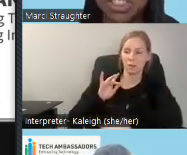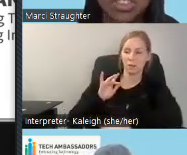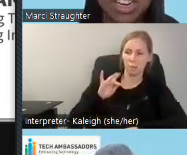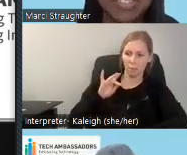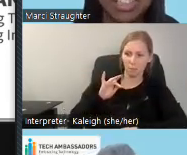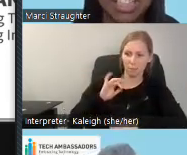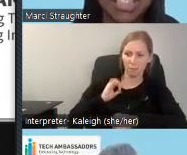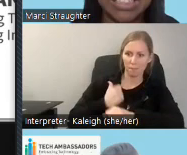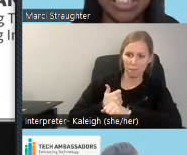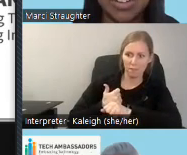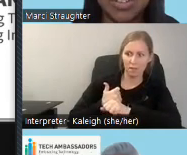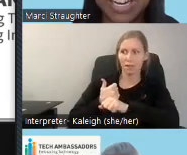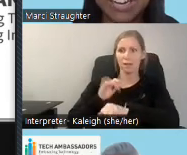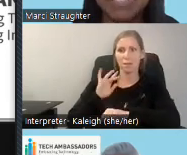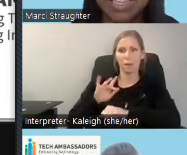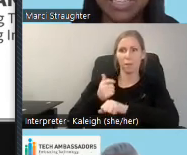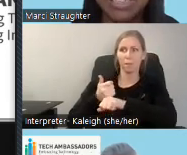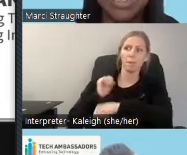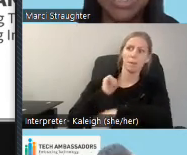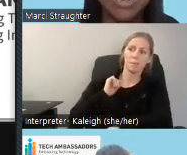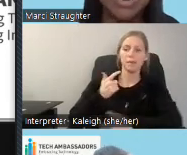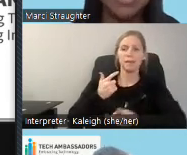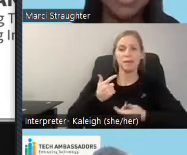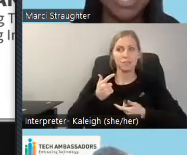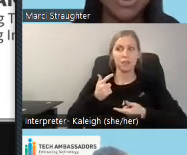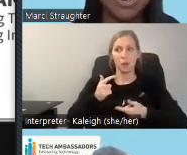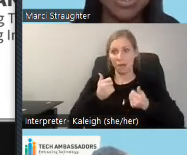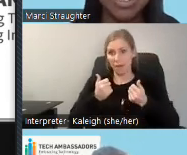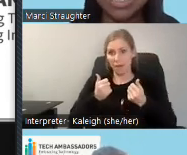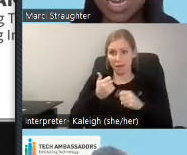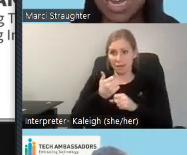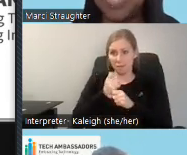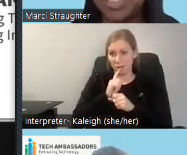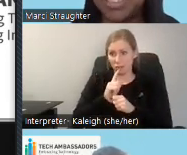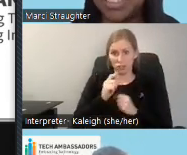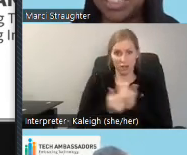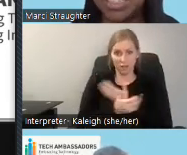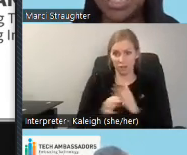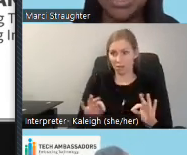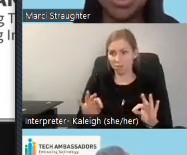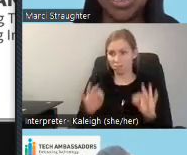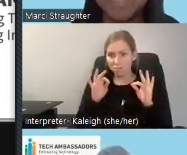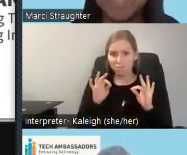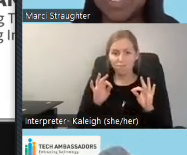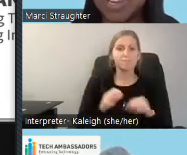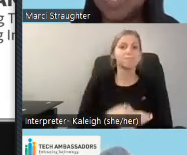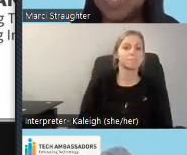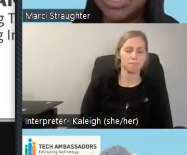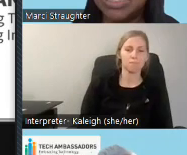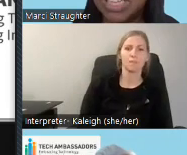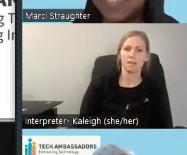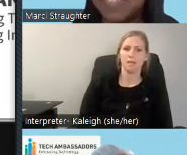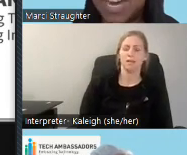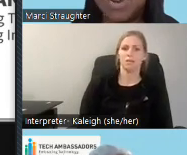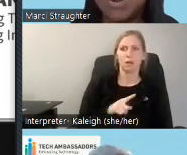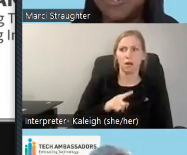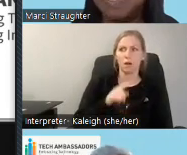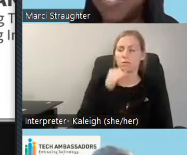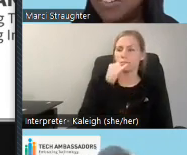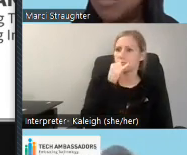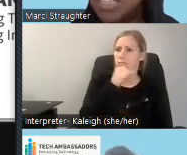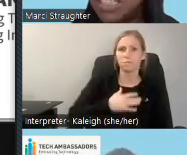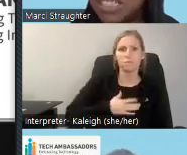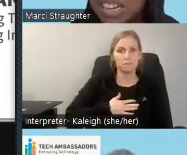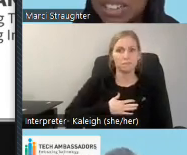make sure everything is okay when all this happens. And it's really made me feel safe in my